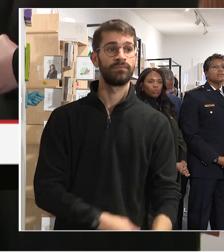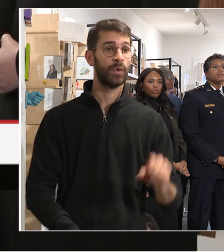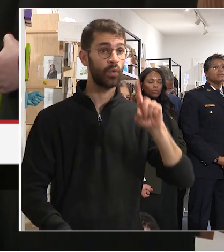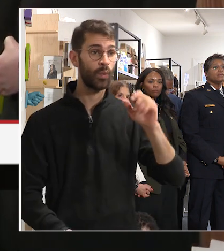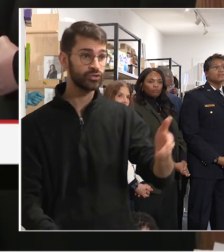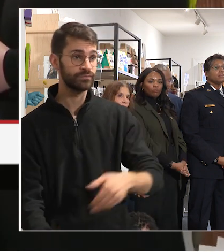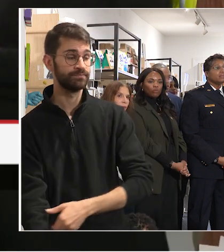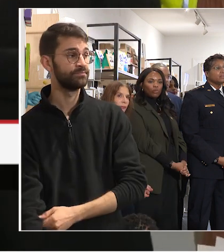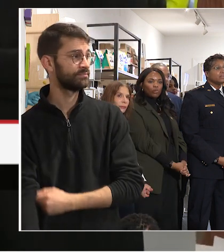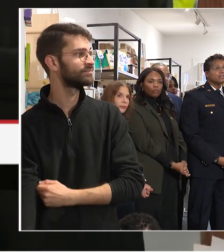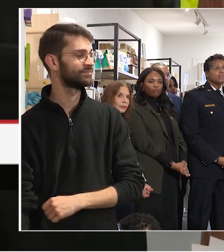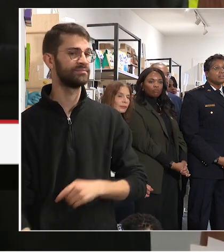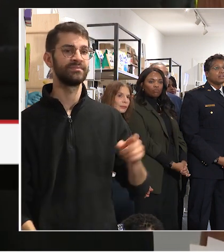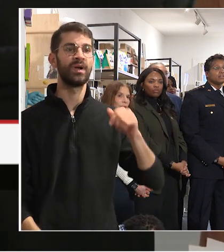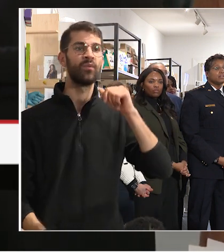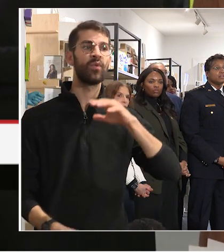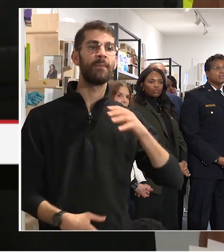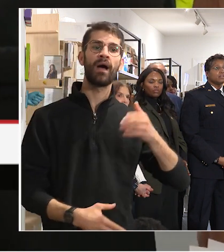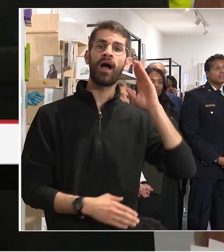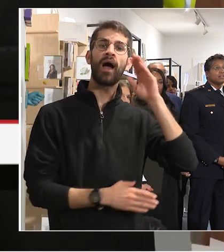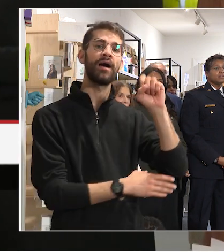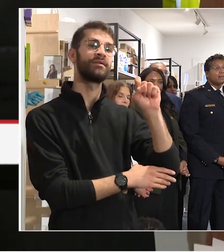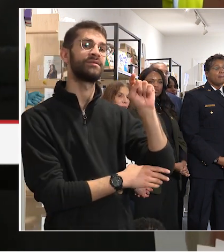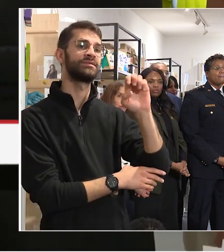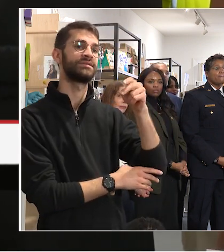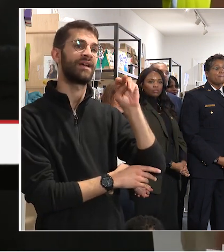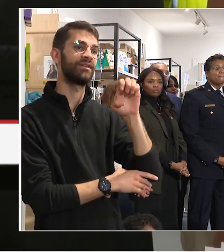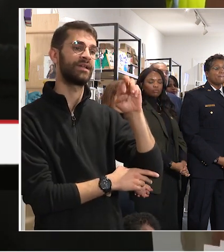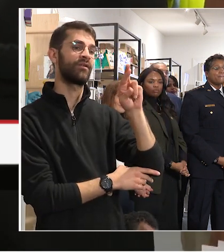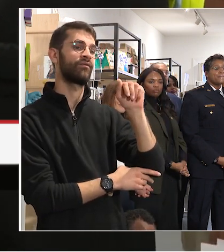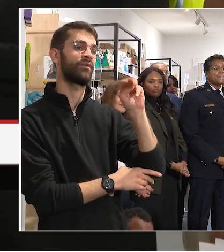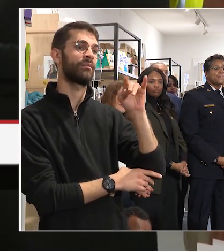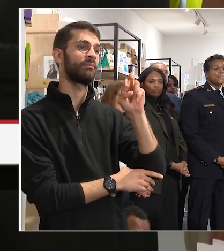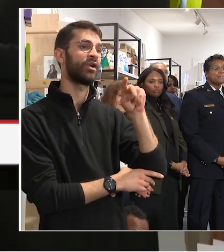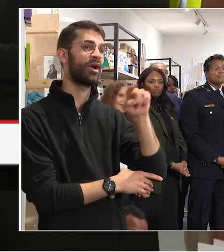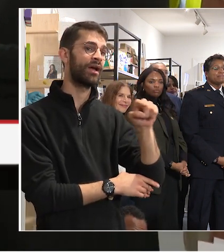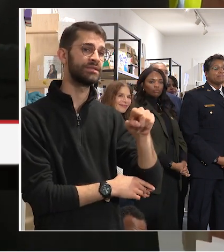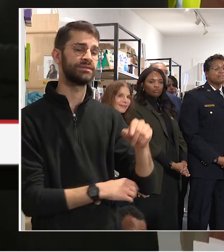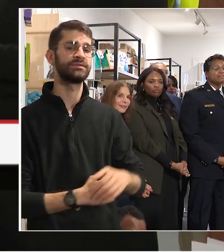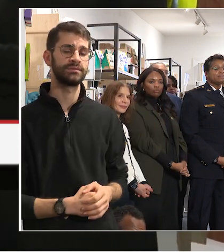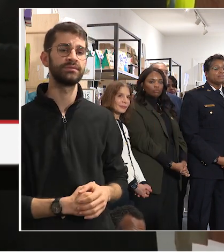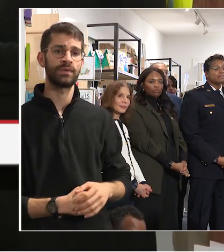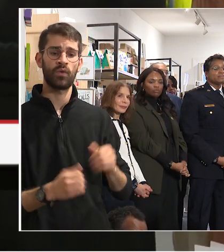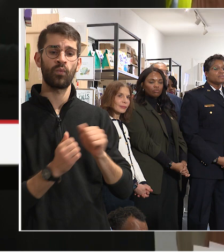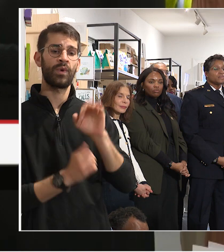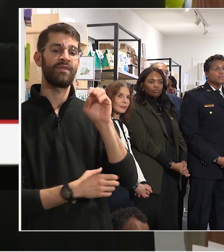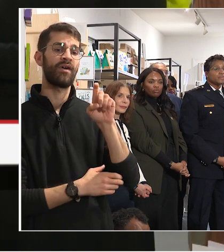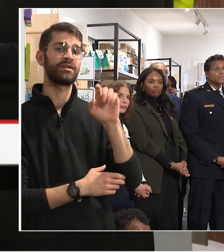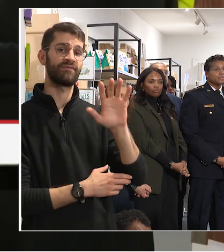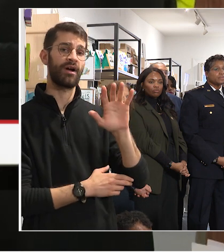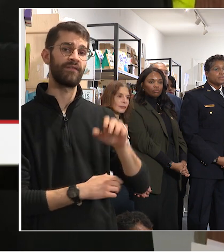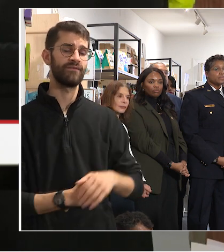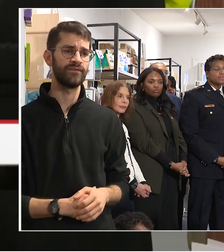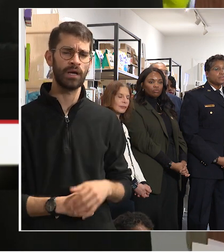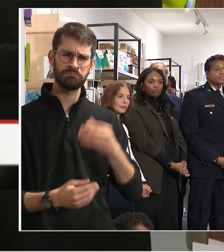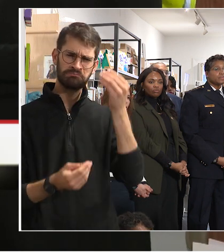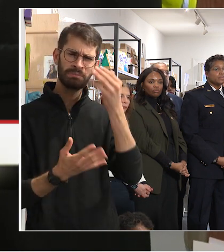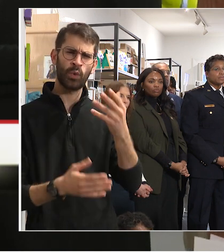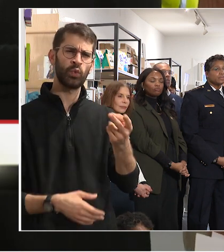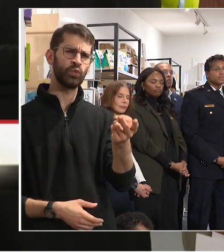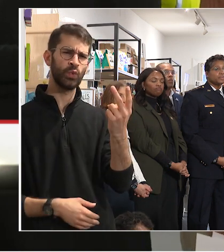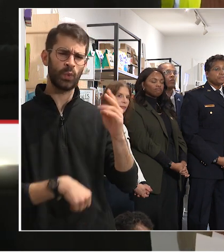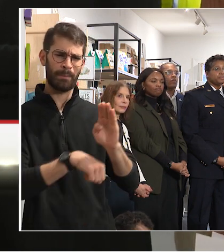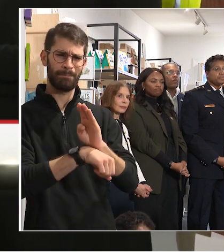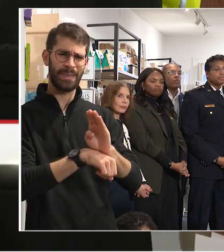Hey, Mayor Bowser, good morning. Stephanie Ramirez with Fox 5 back here. There are two businesses that were hit early